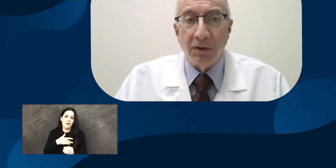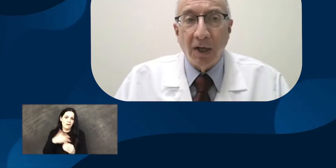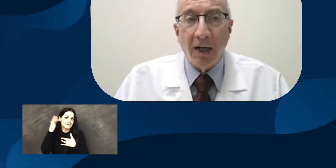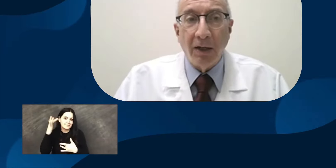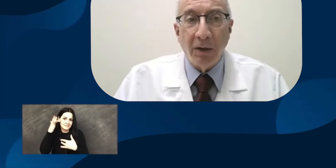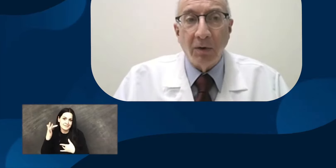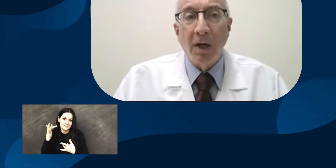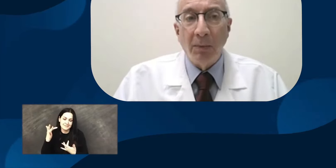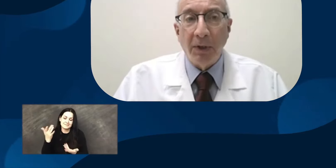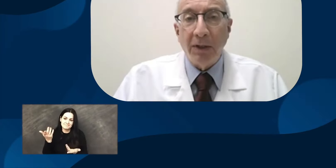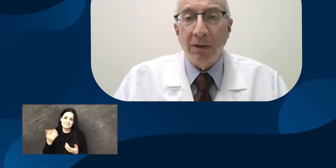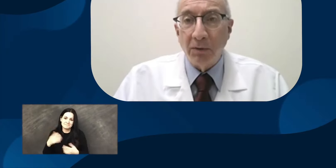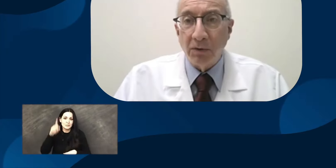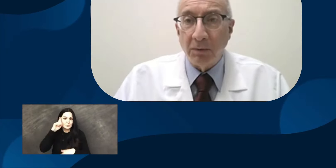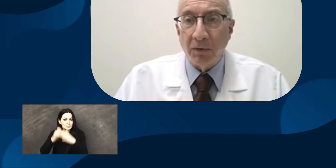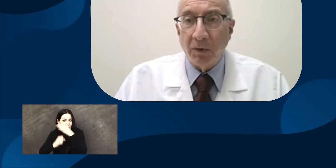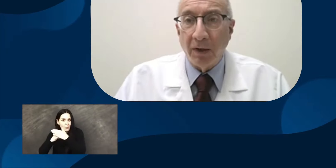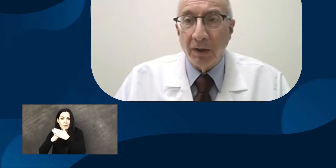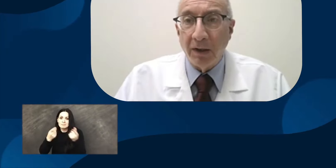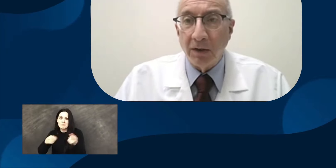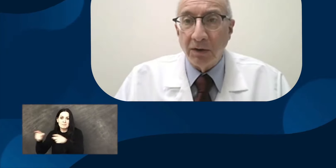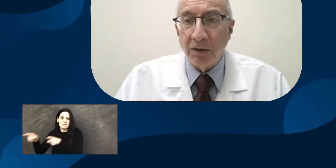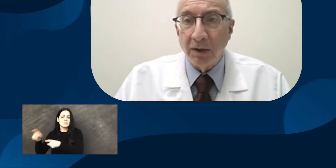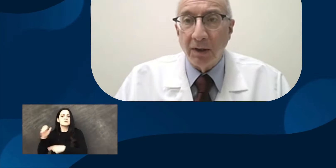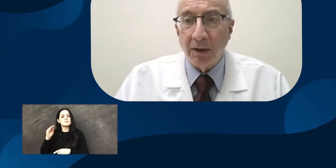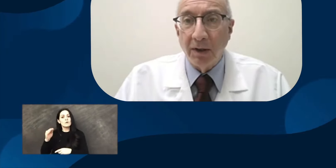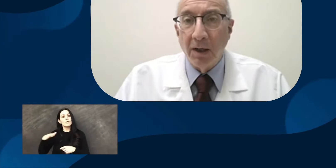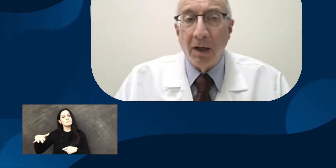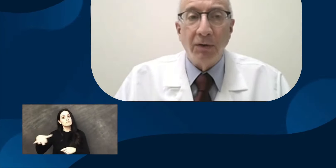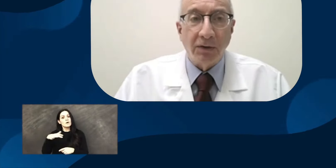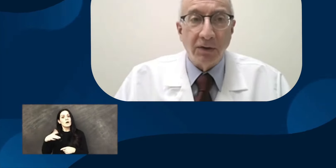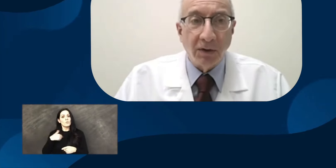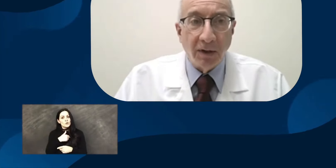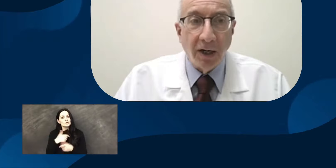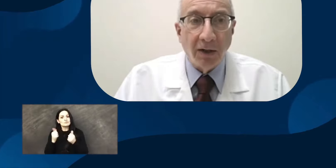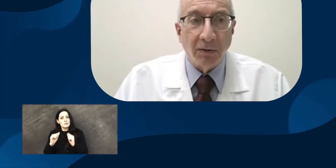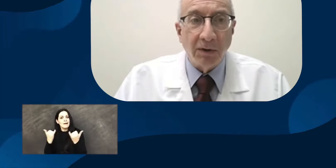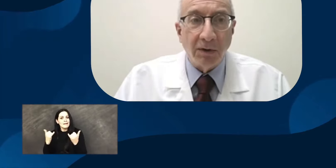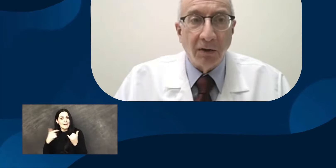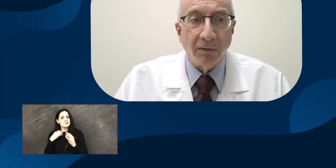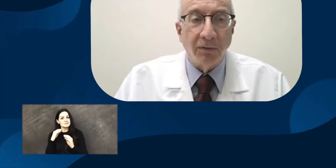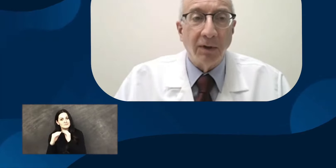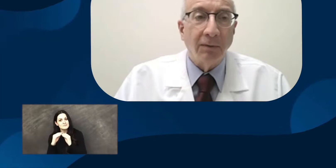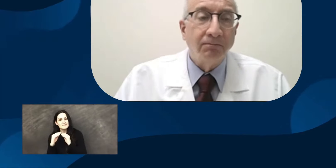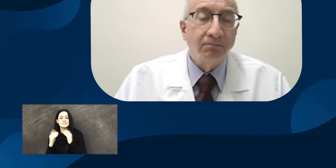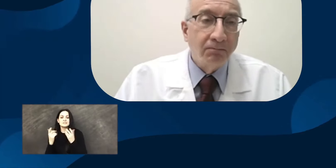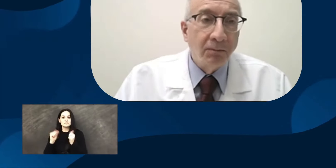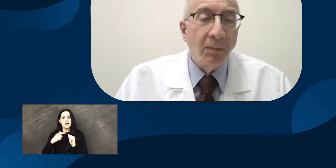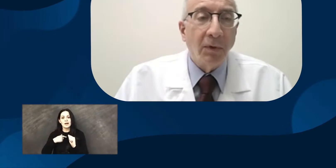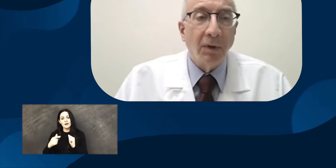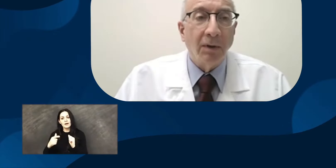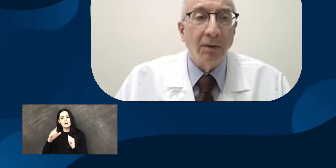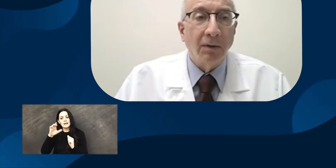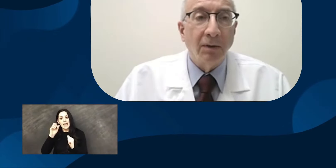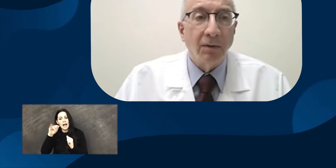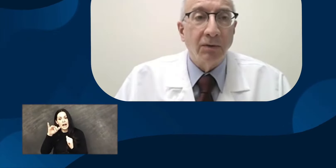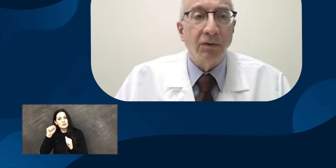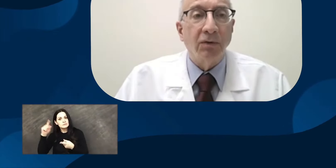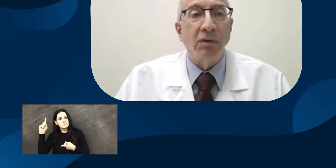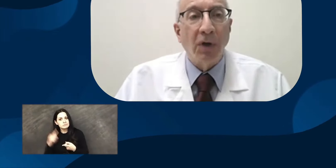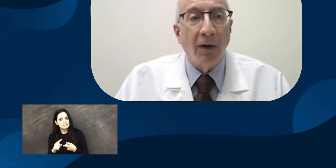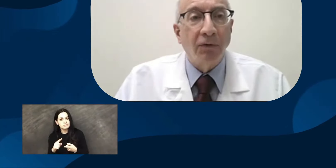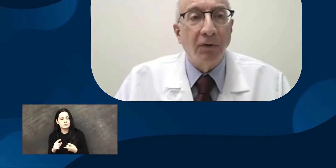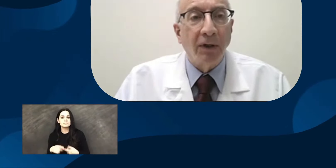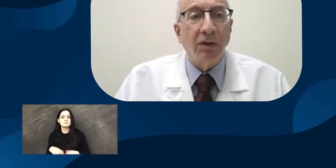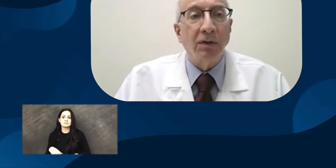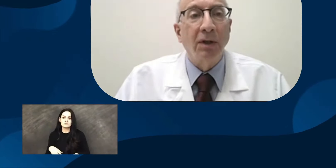a society, we're beginning to do some of the right things in getting unnecessary calories out of